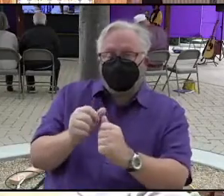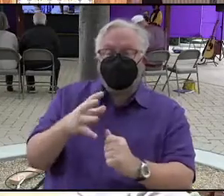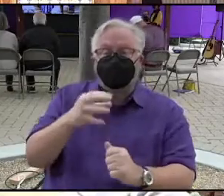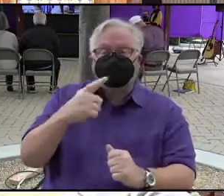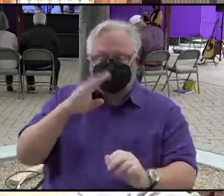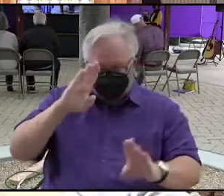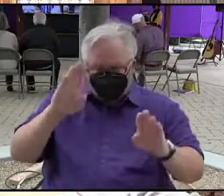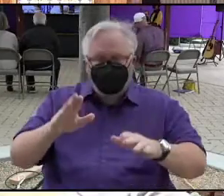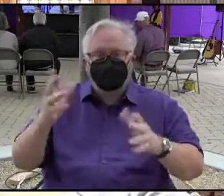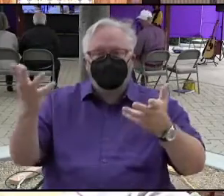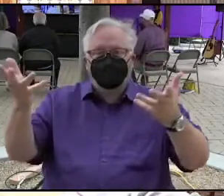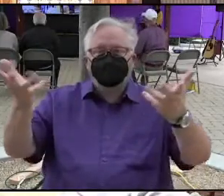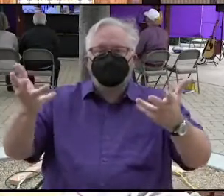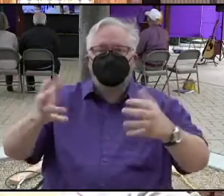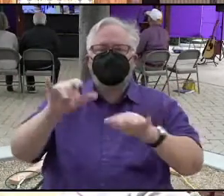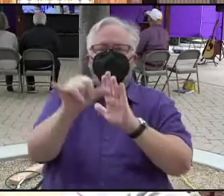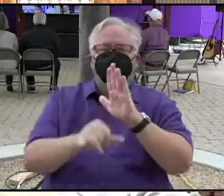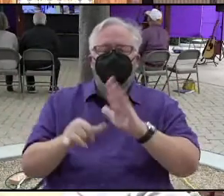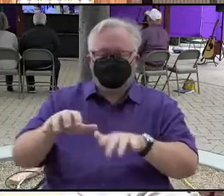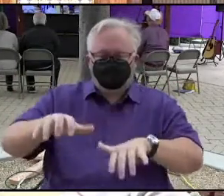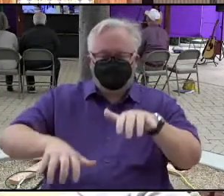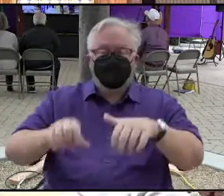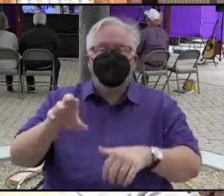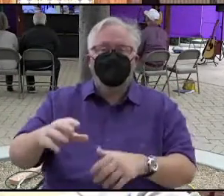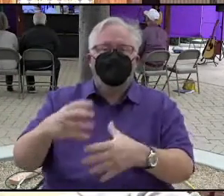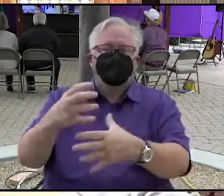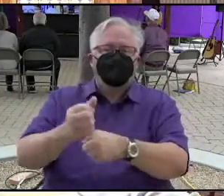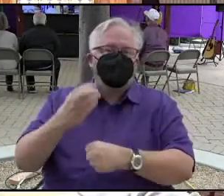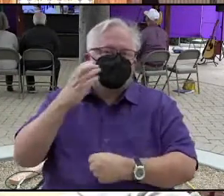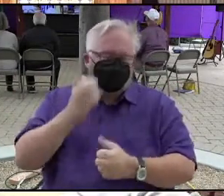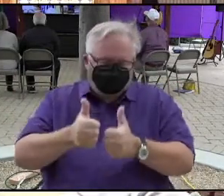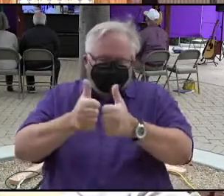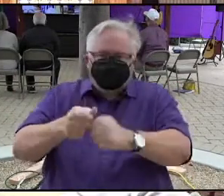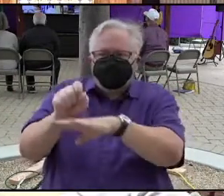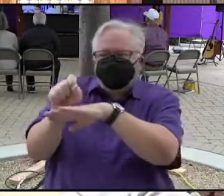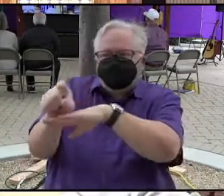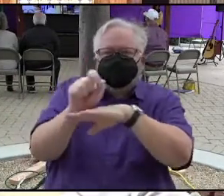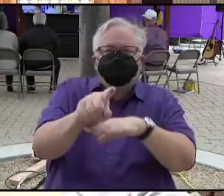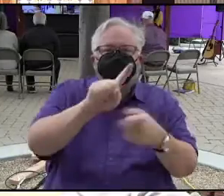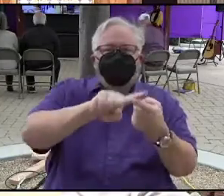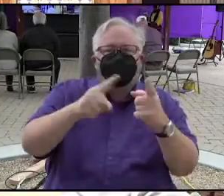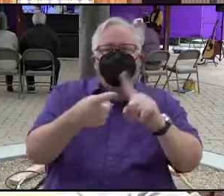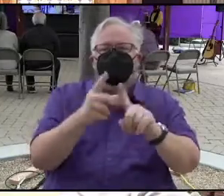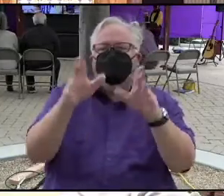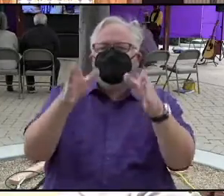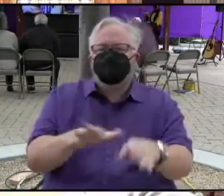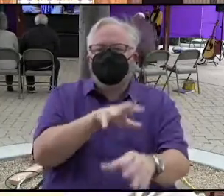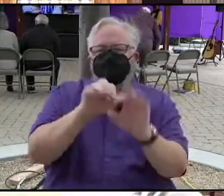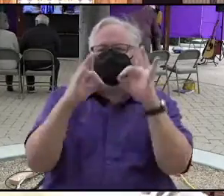box on YouTube, or just grab your phone and text a friend or family member.